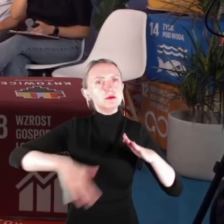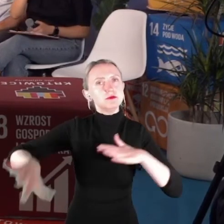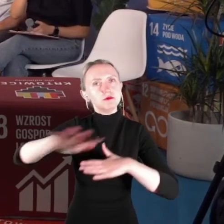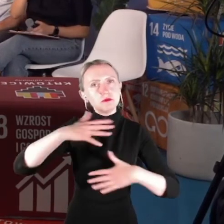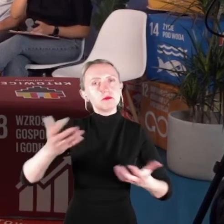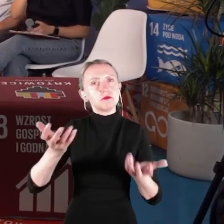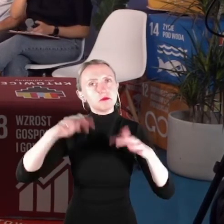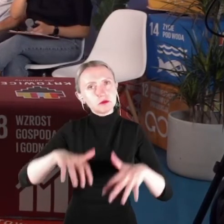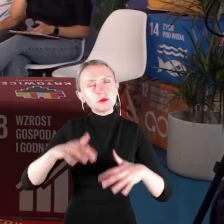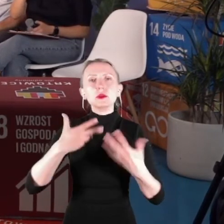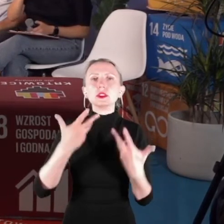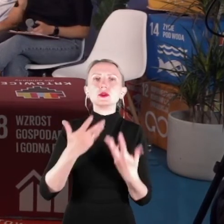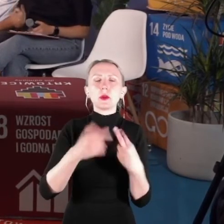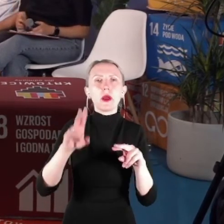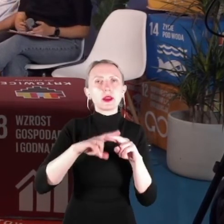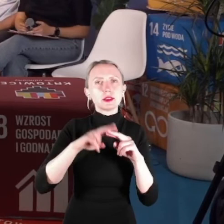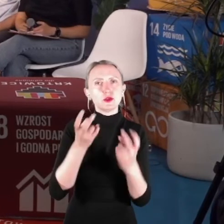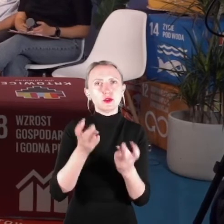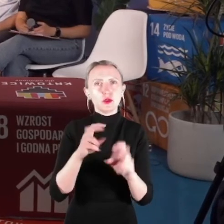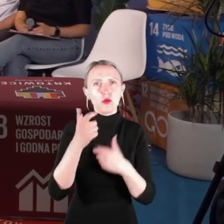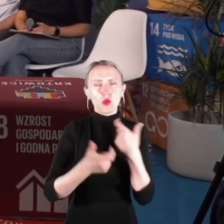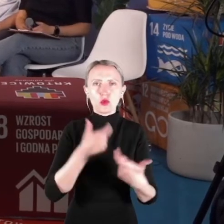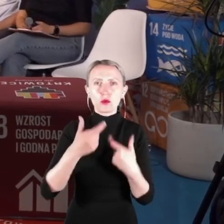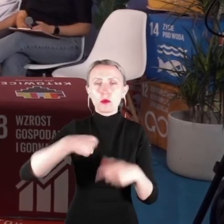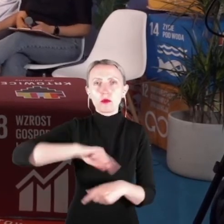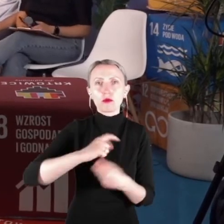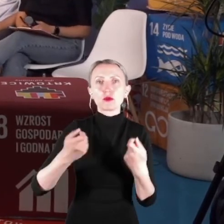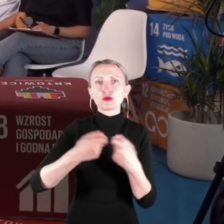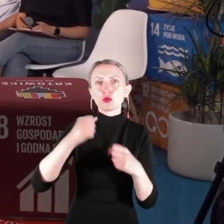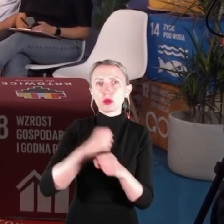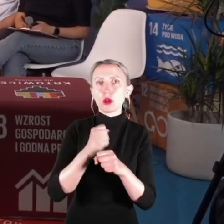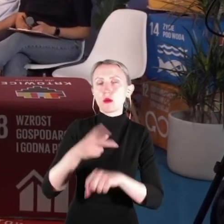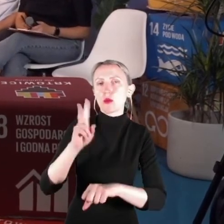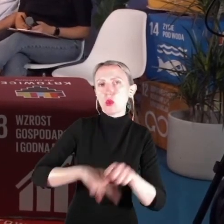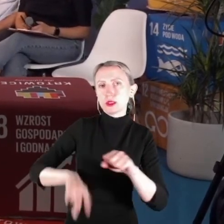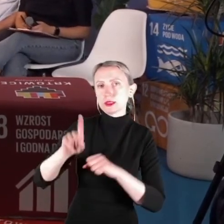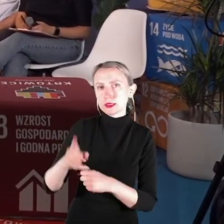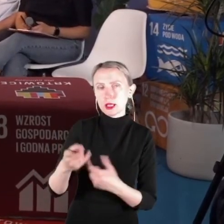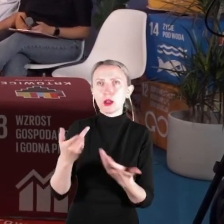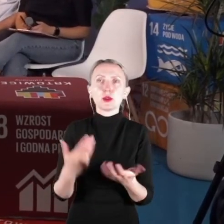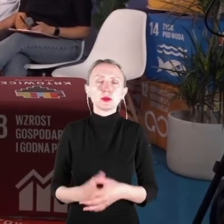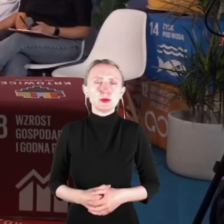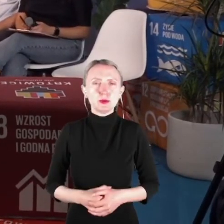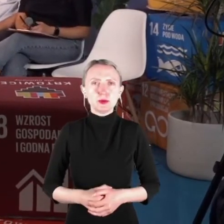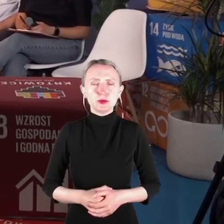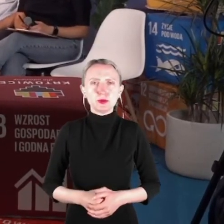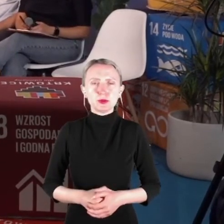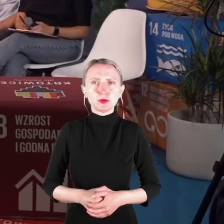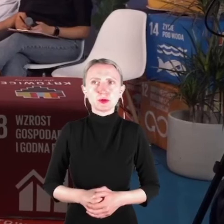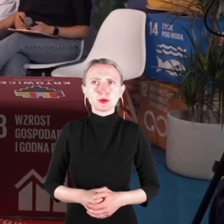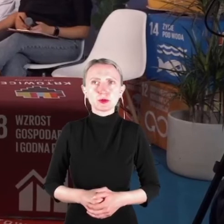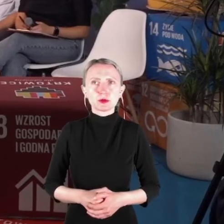And we worked with the Netherlands police on this. So this is an interesting story, hopefully. You'll find it interesting. I'll give you a little bit of